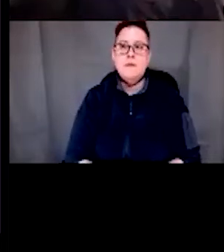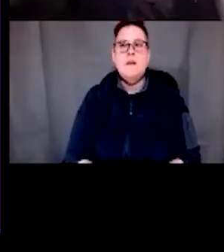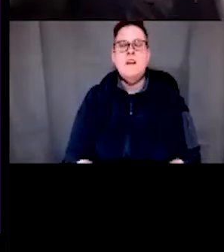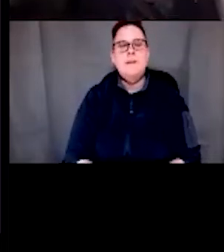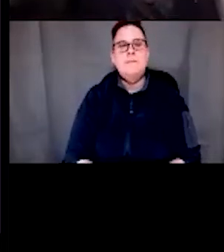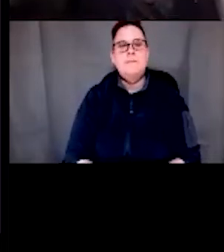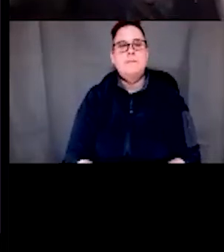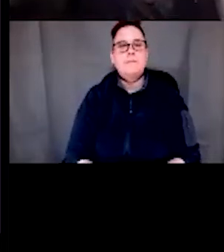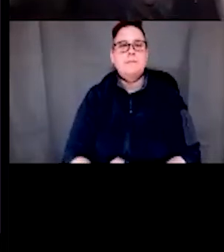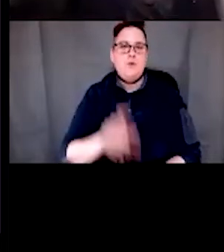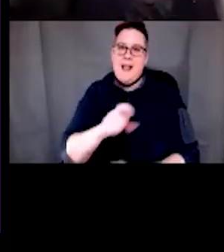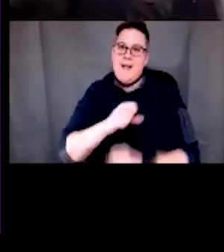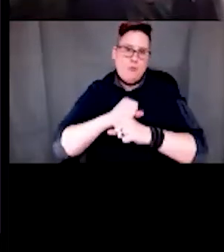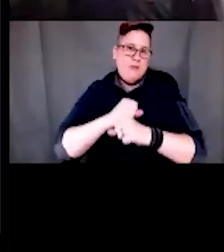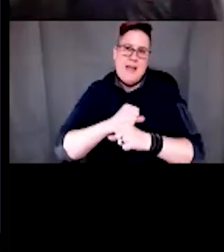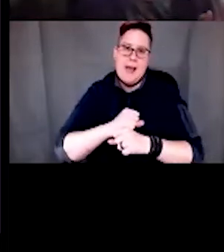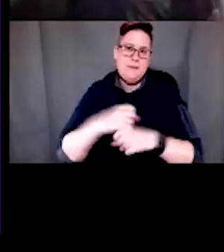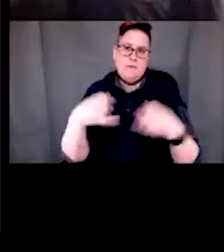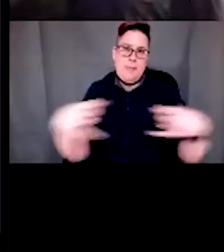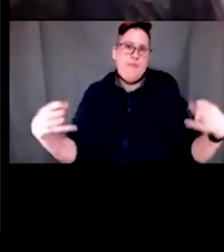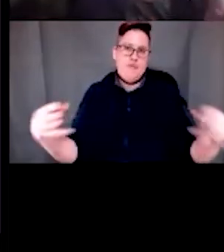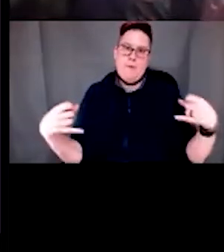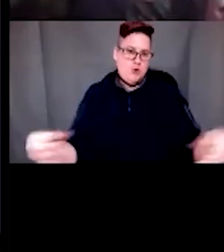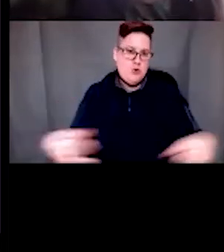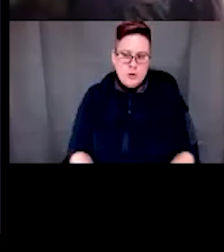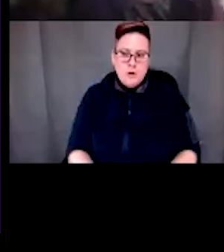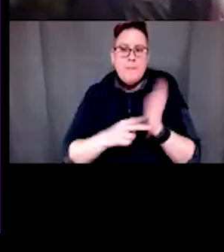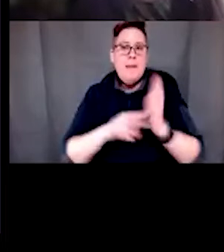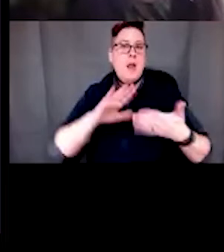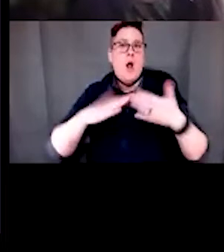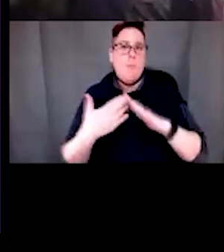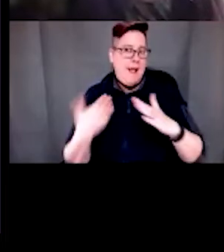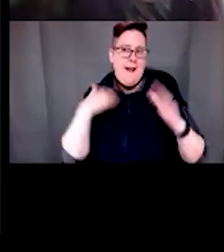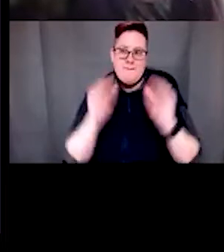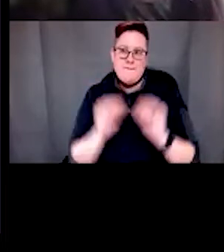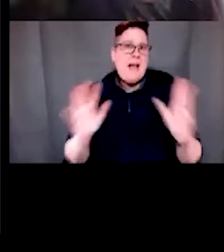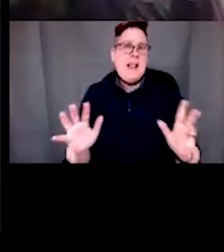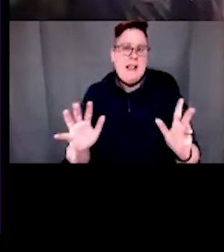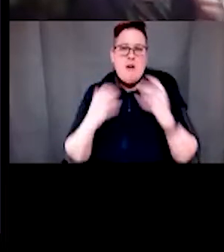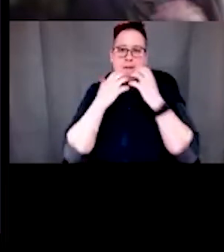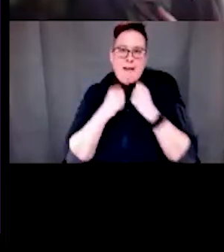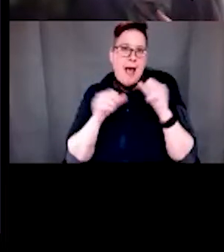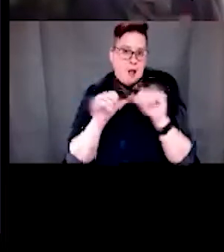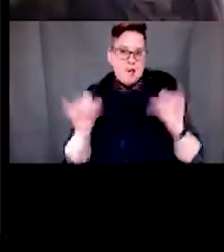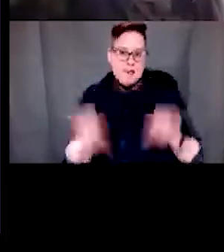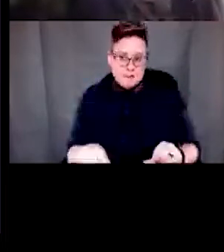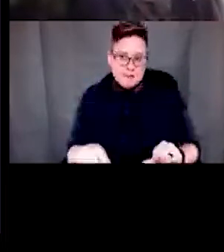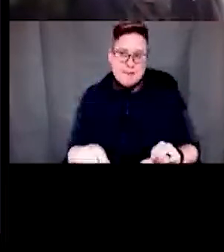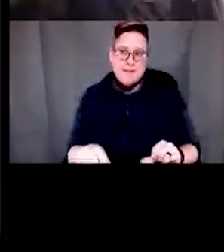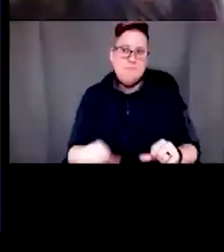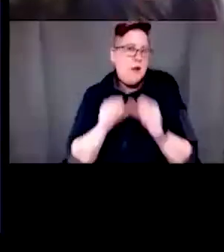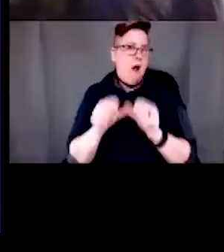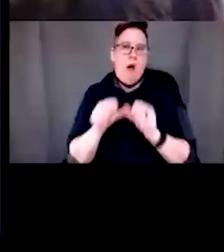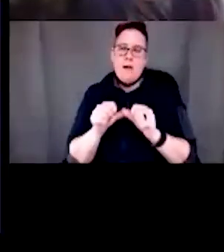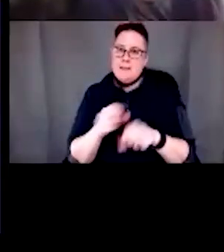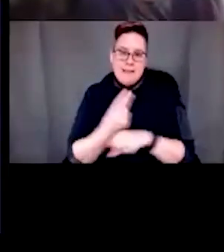got to protect the perimeter. That means the community has a clear, practical value system that is in constant